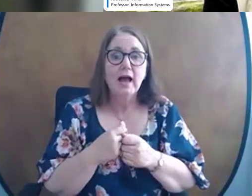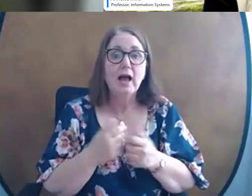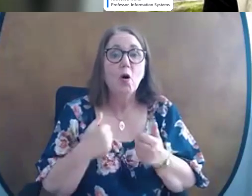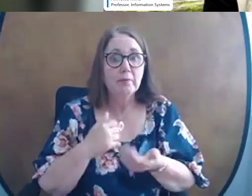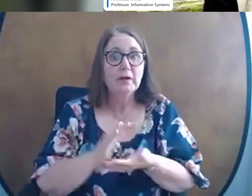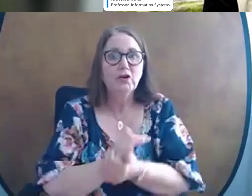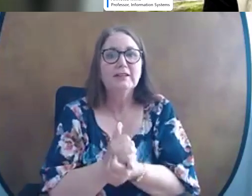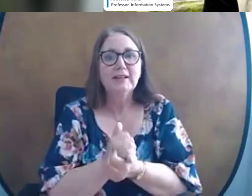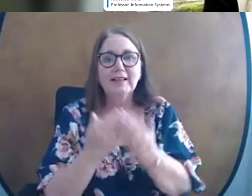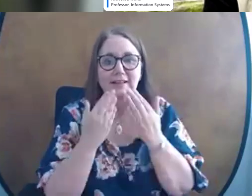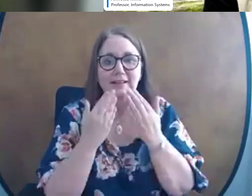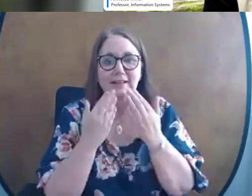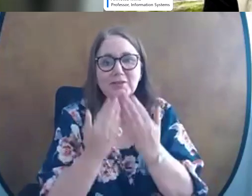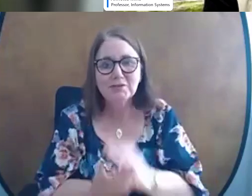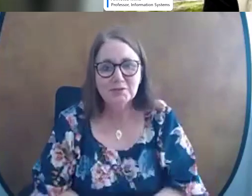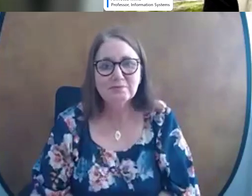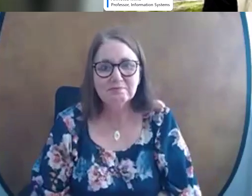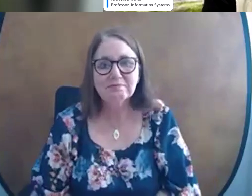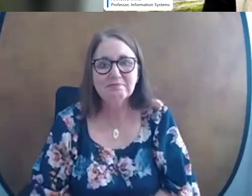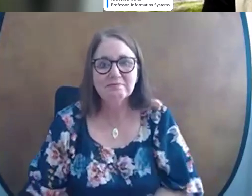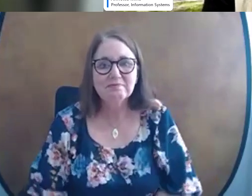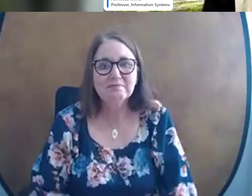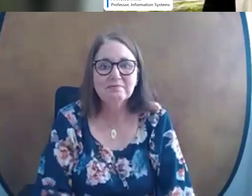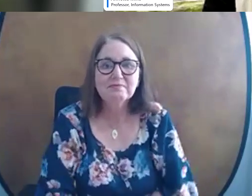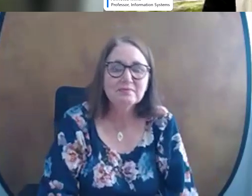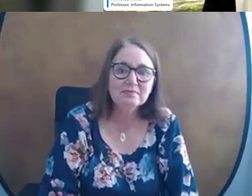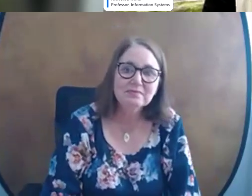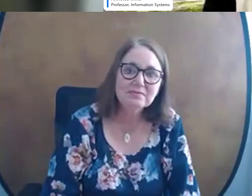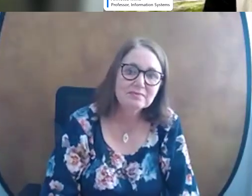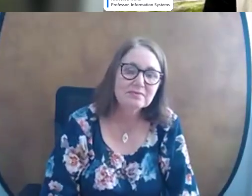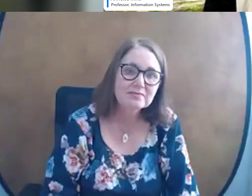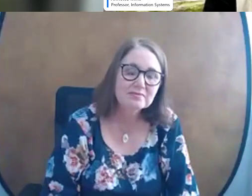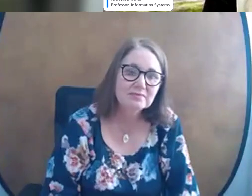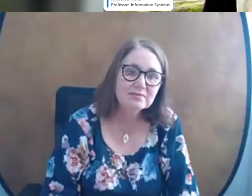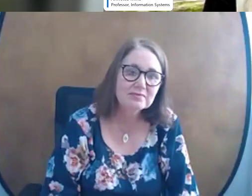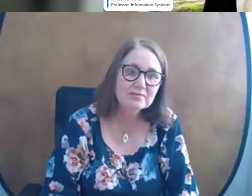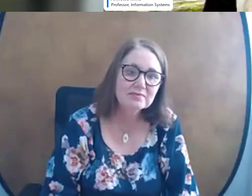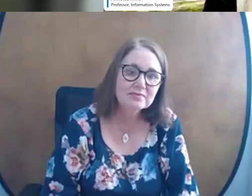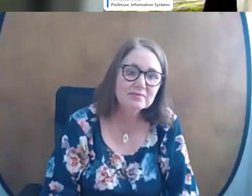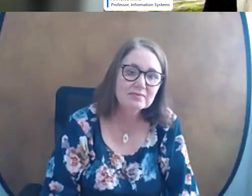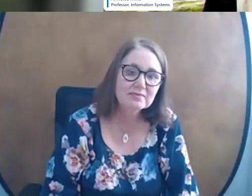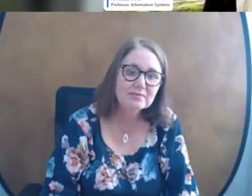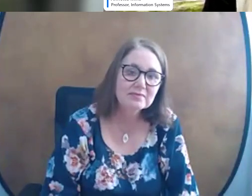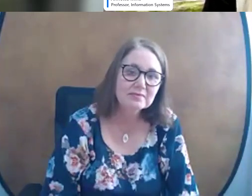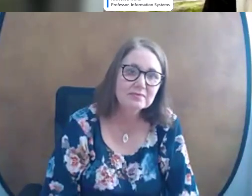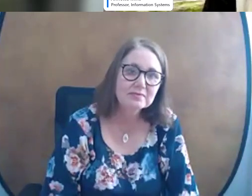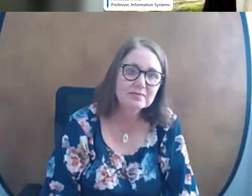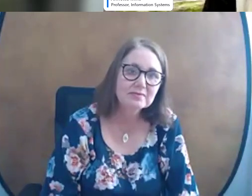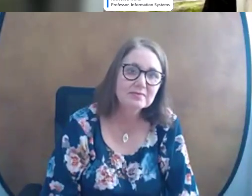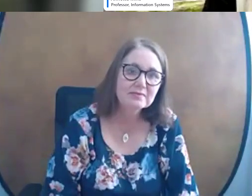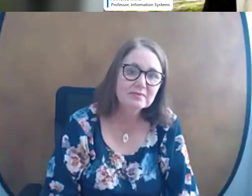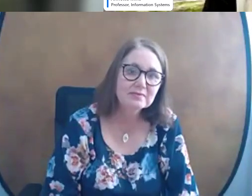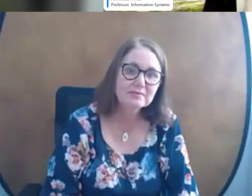have systems that we can support you. I would really encourage you to contact me if you wanted any support in